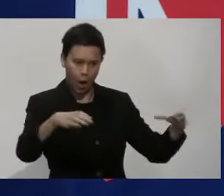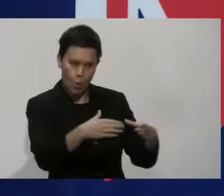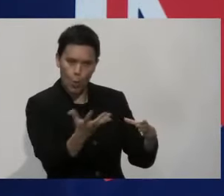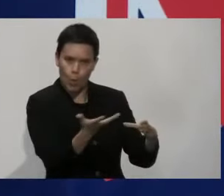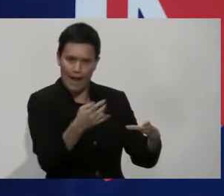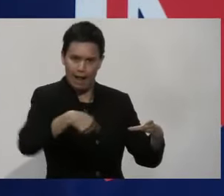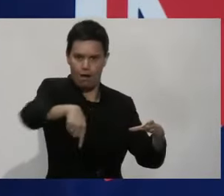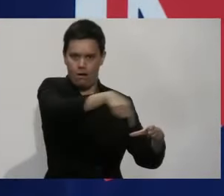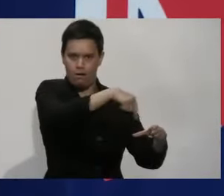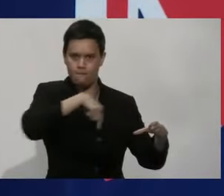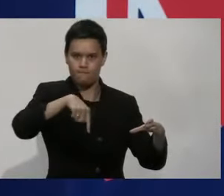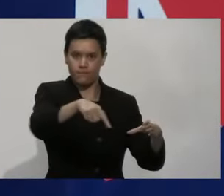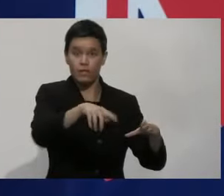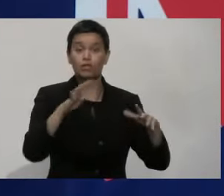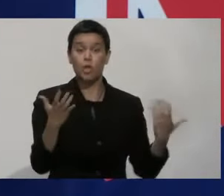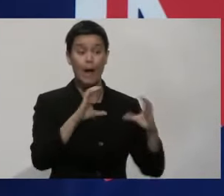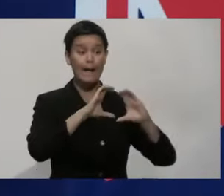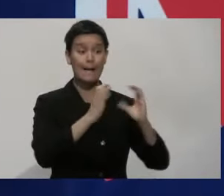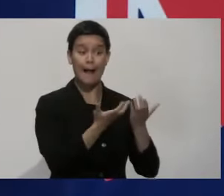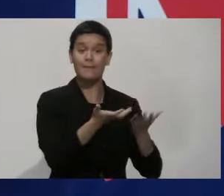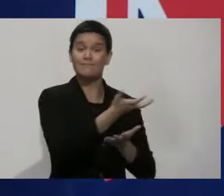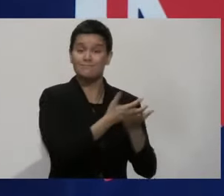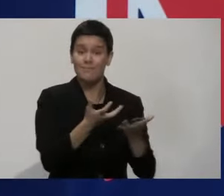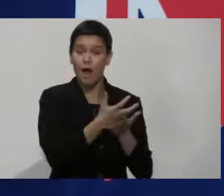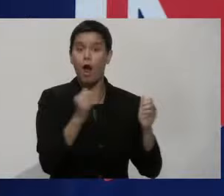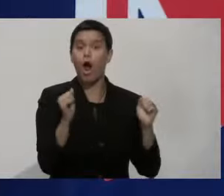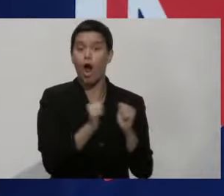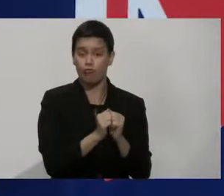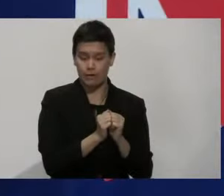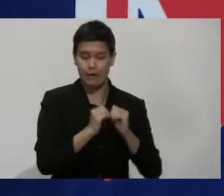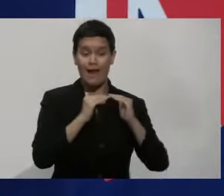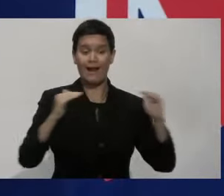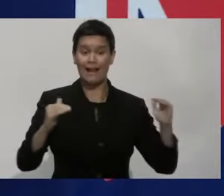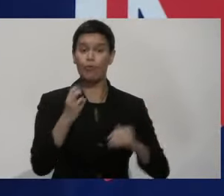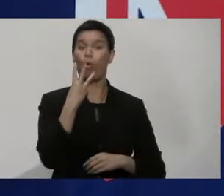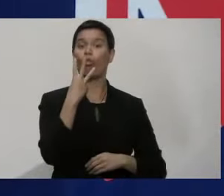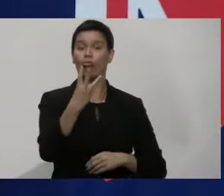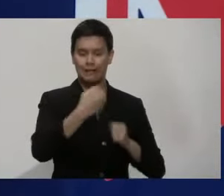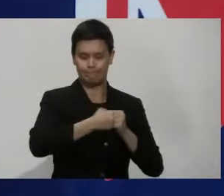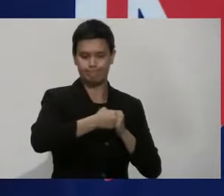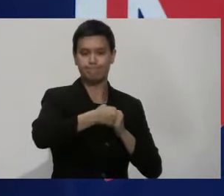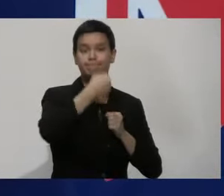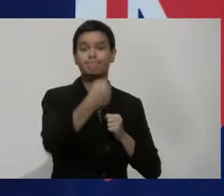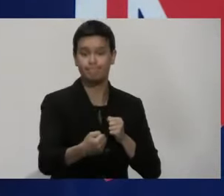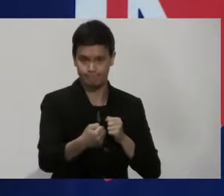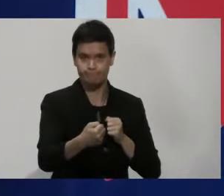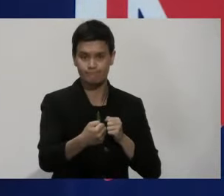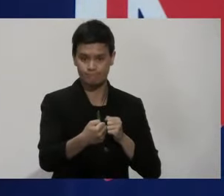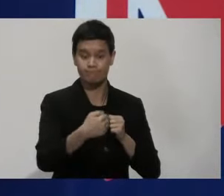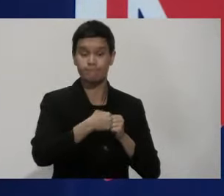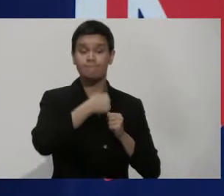Cabinet has agreed to apply a short extension of level 3 restrictions in Auckland until